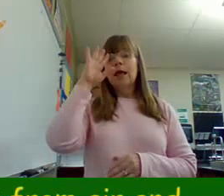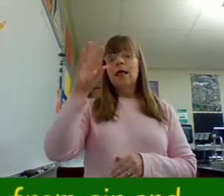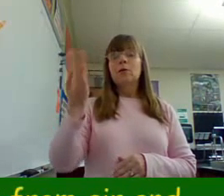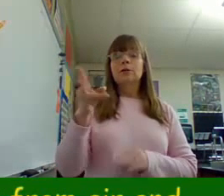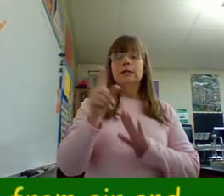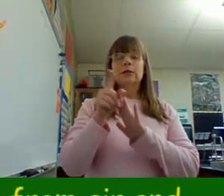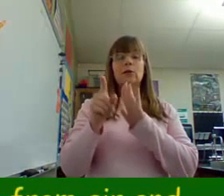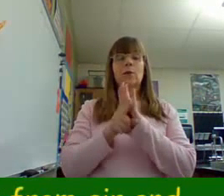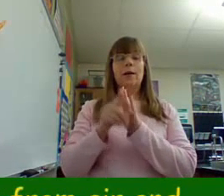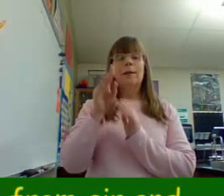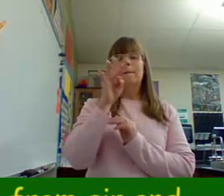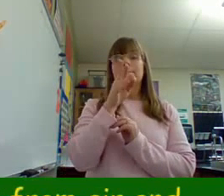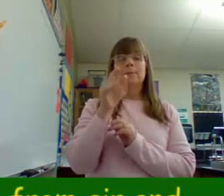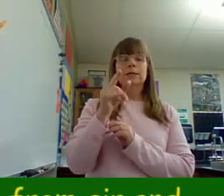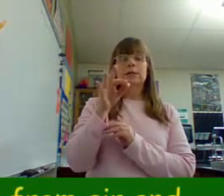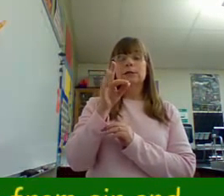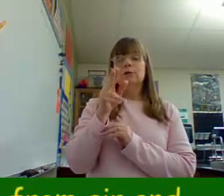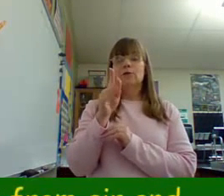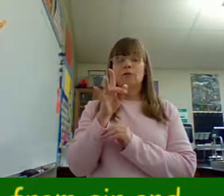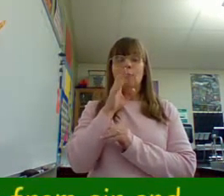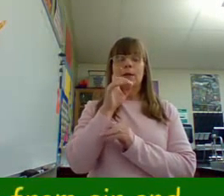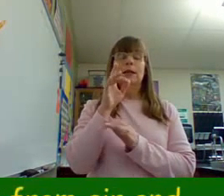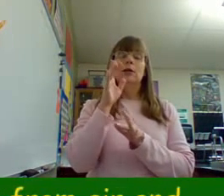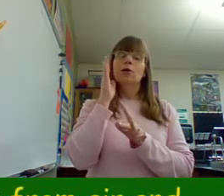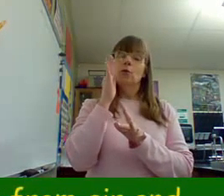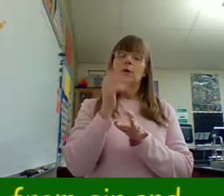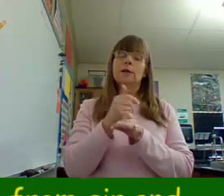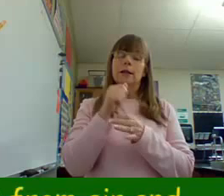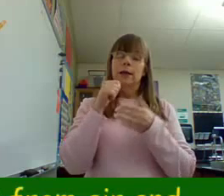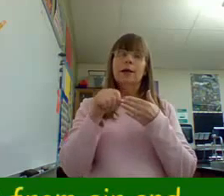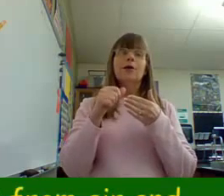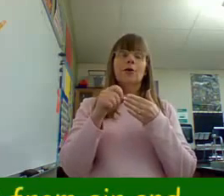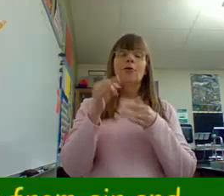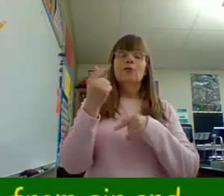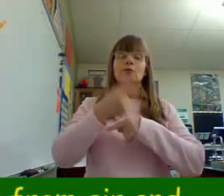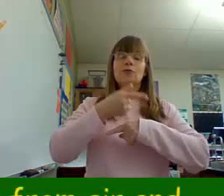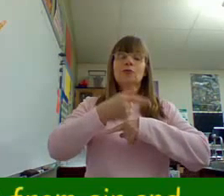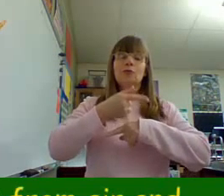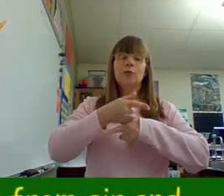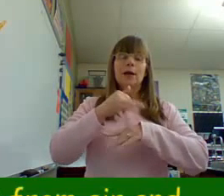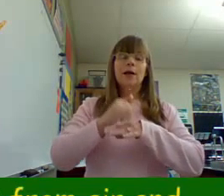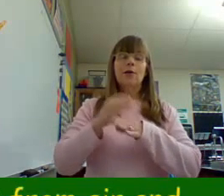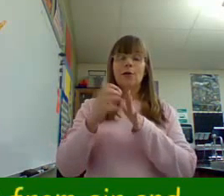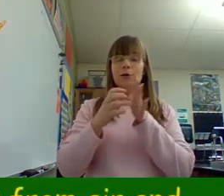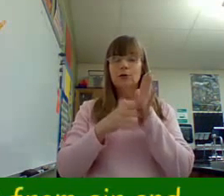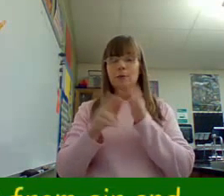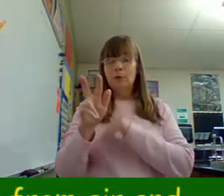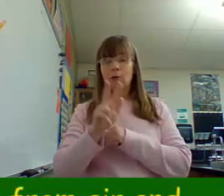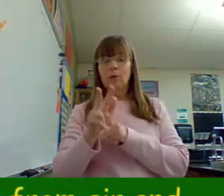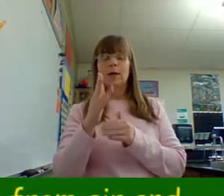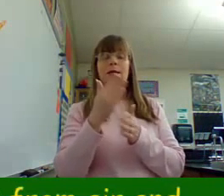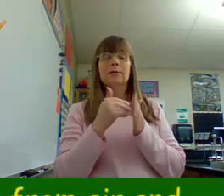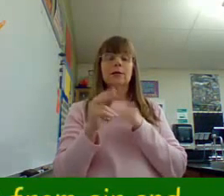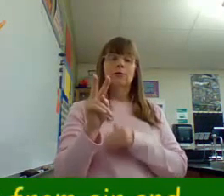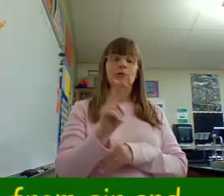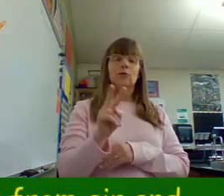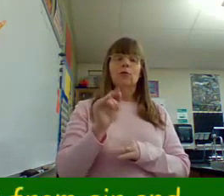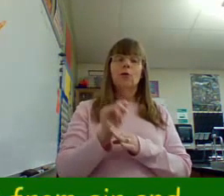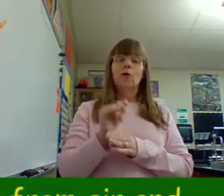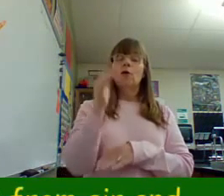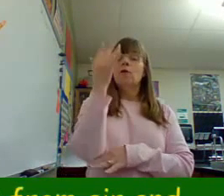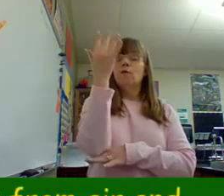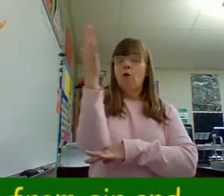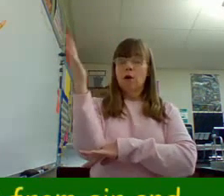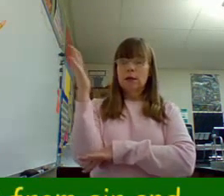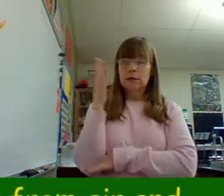6th grade. This is Mrs. Froman, and you're going to take notes today on Environmental Science Notes, Chapter 3, Section 2, and this is on forests and